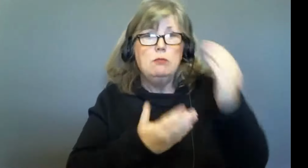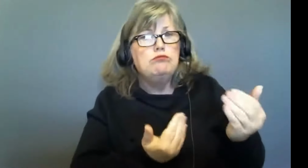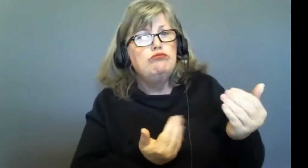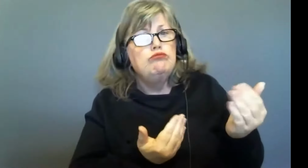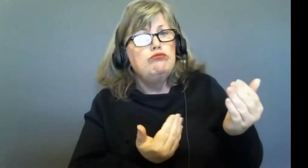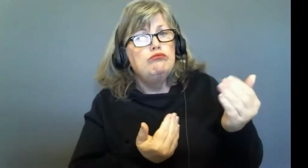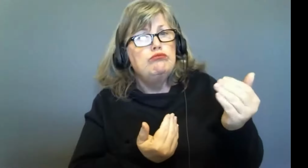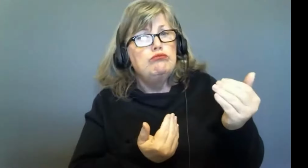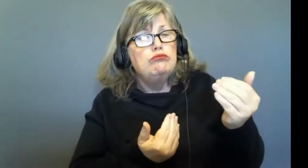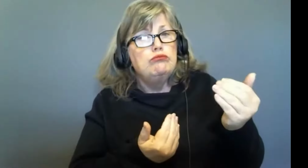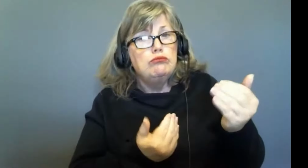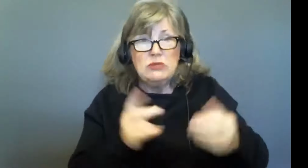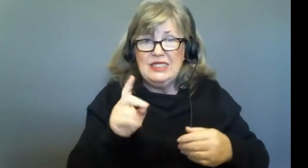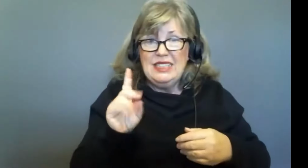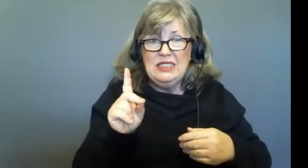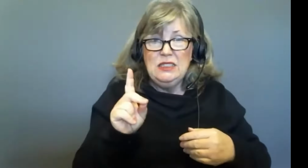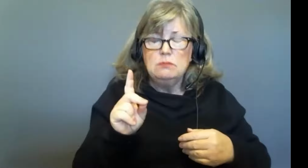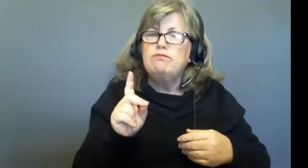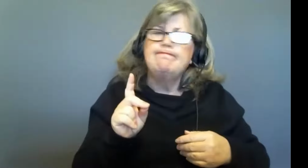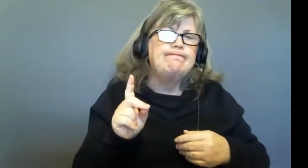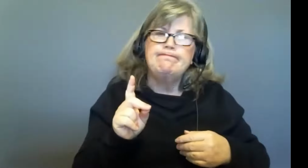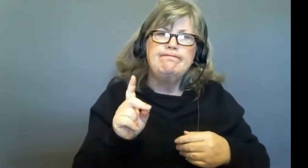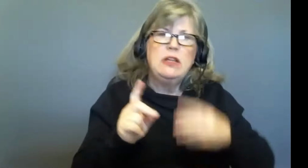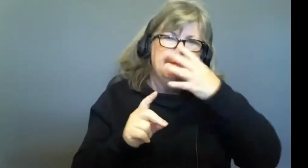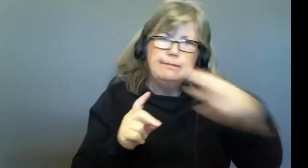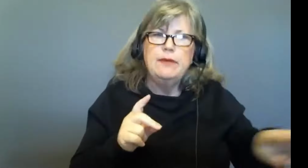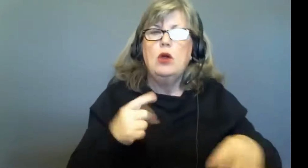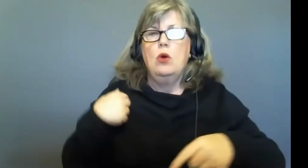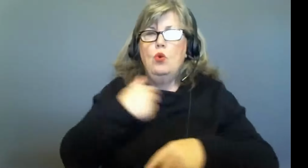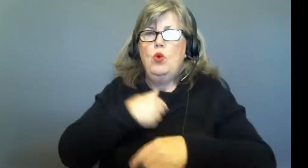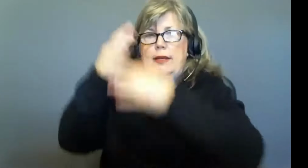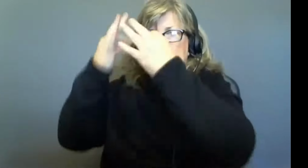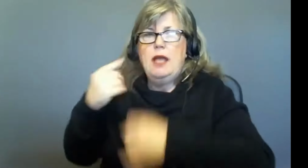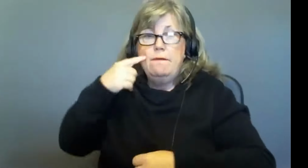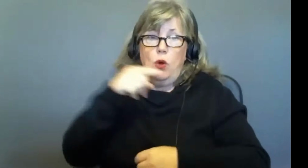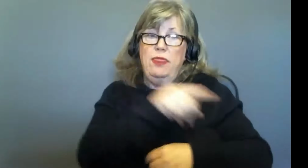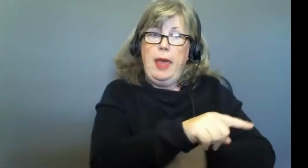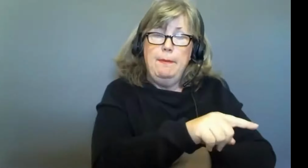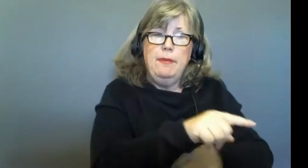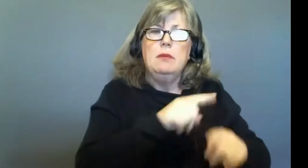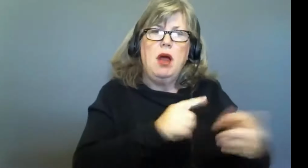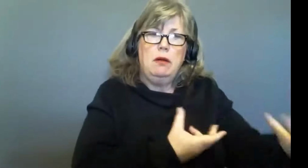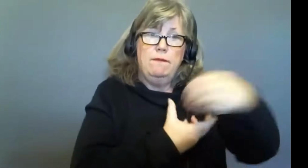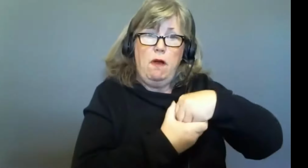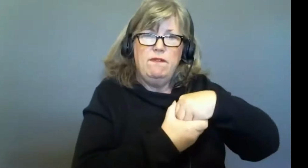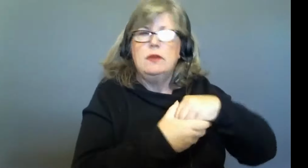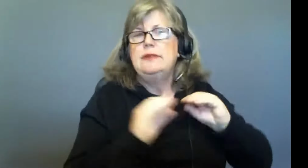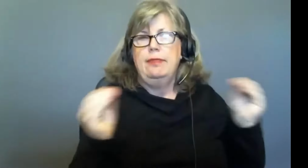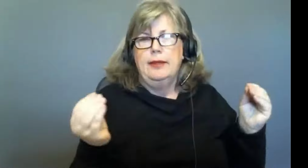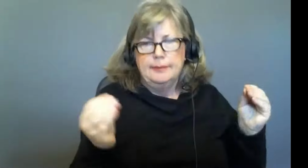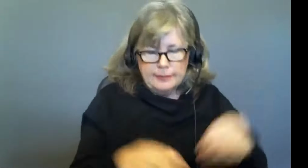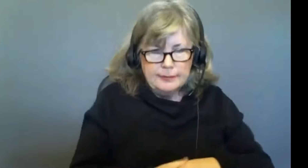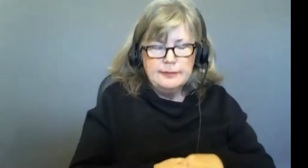And actually, they were quite invisible. We made decisions for them, but certainly not with them. Regarding